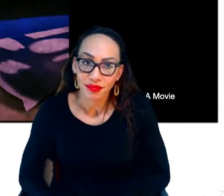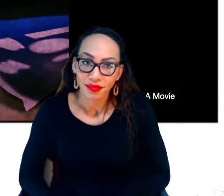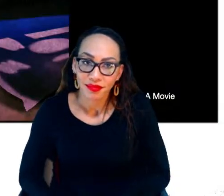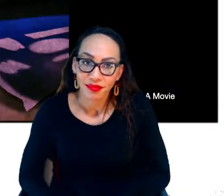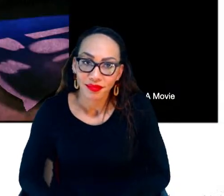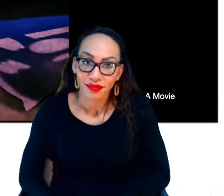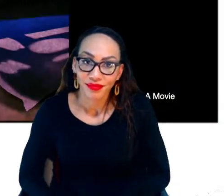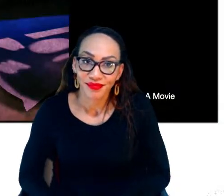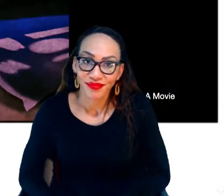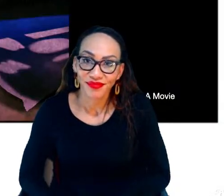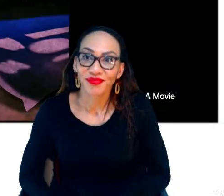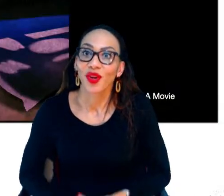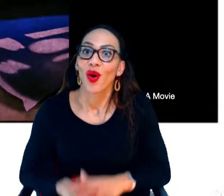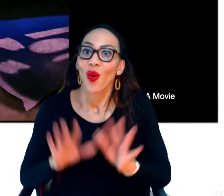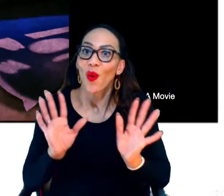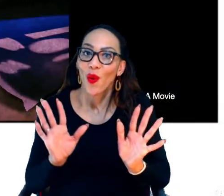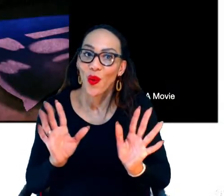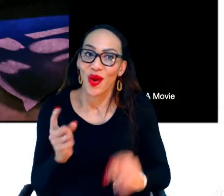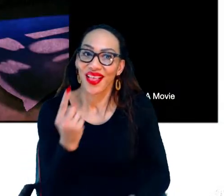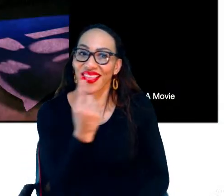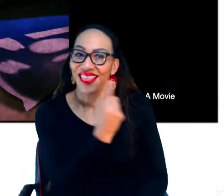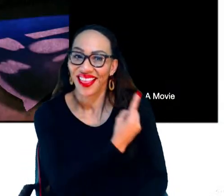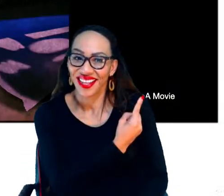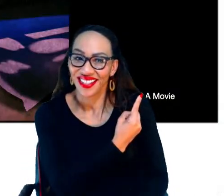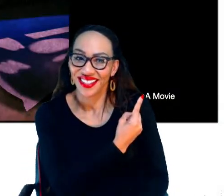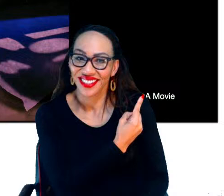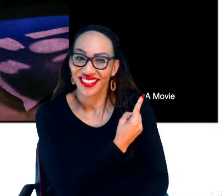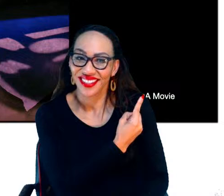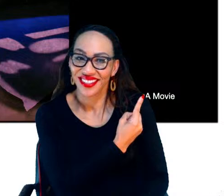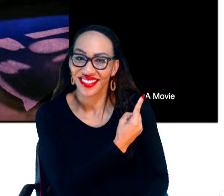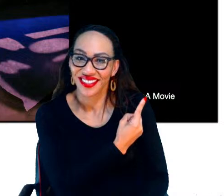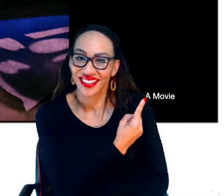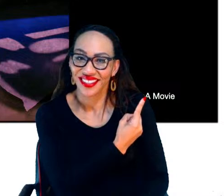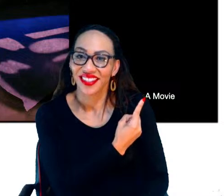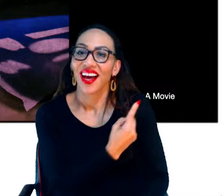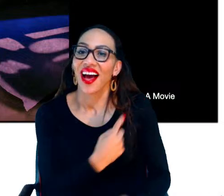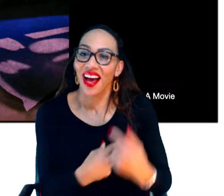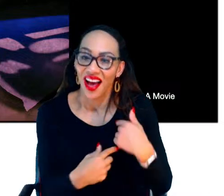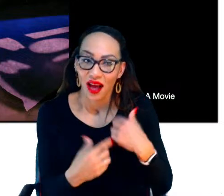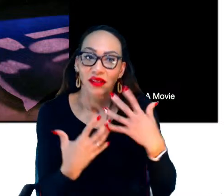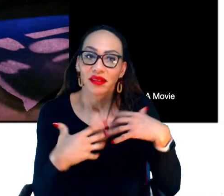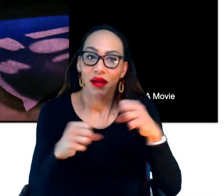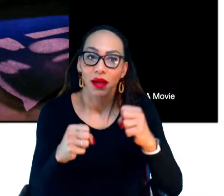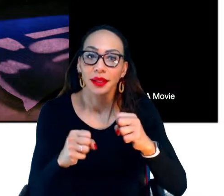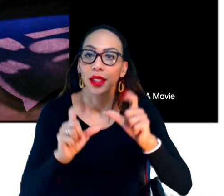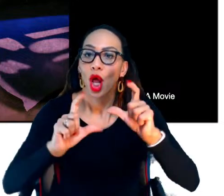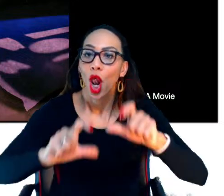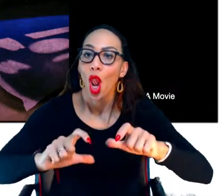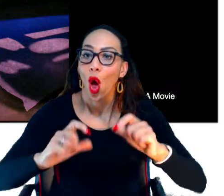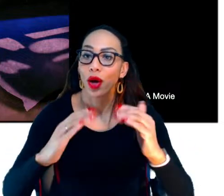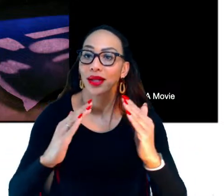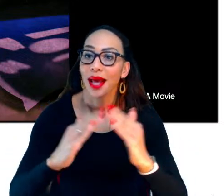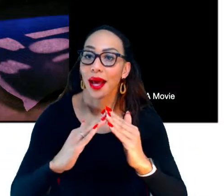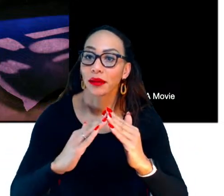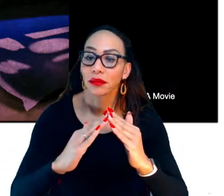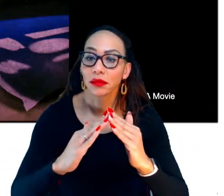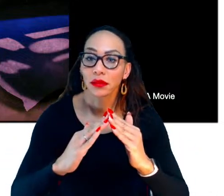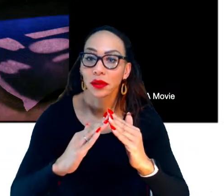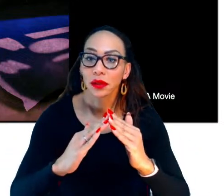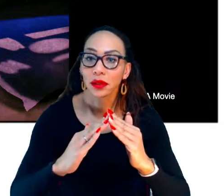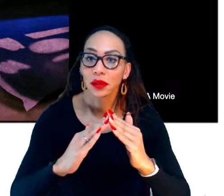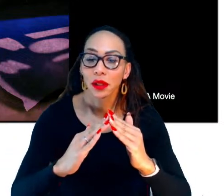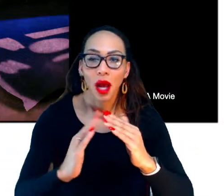Oh, right. So this one, also during the lockdown and that, I started reading, I think, virtually